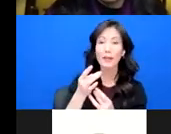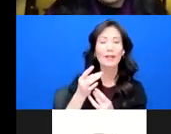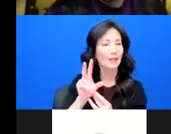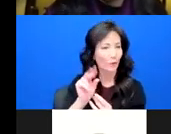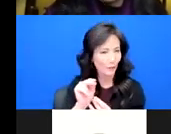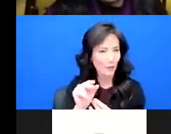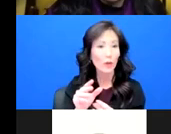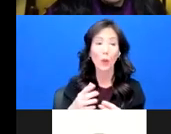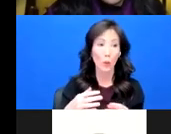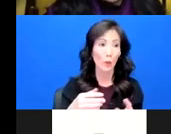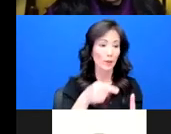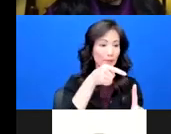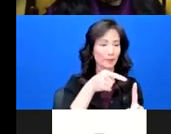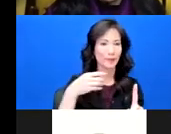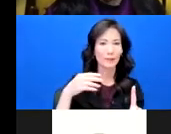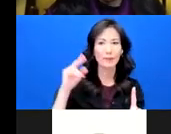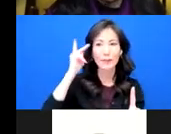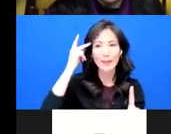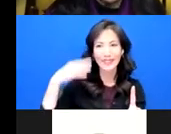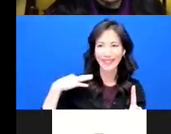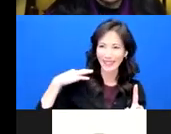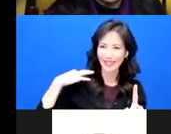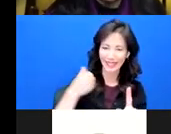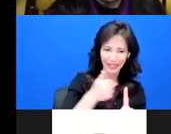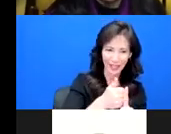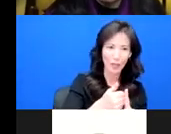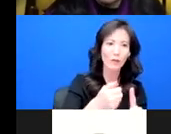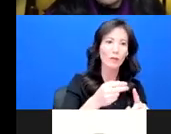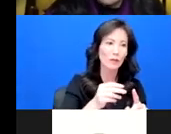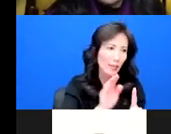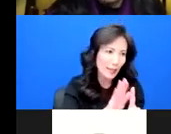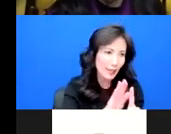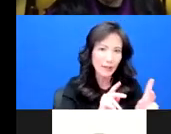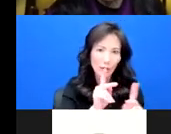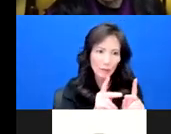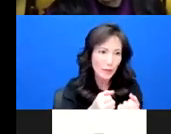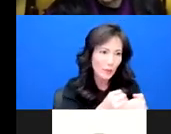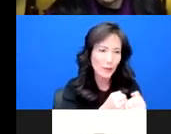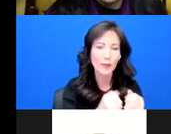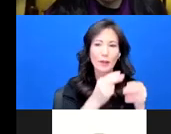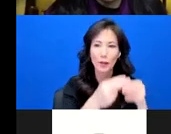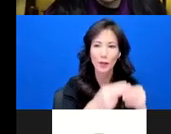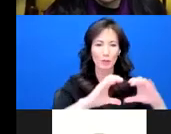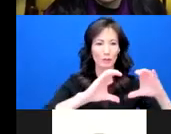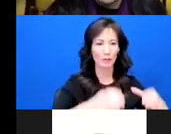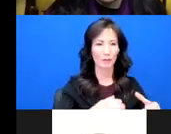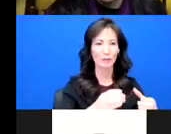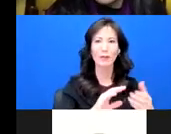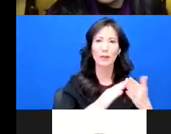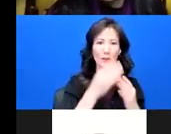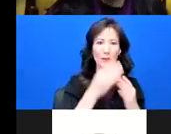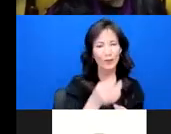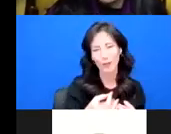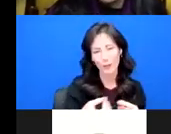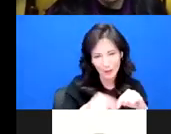But our next point is that For folks who are here to give testimony, one